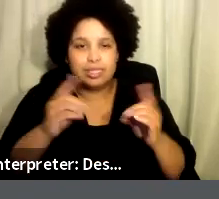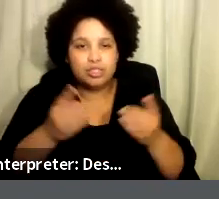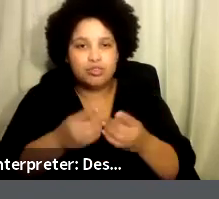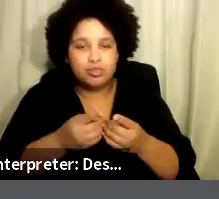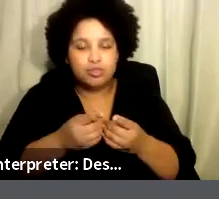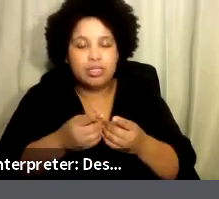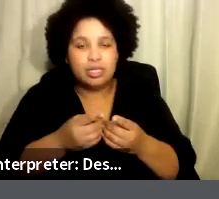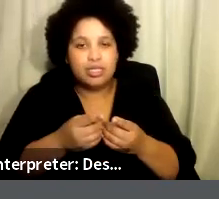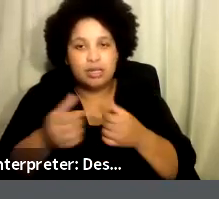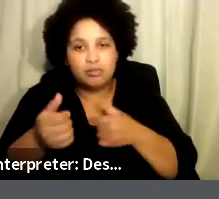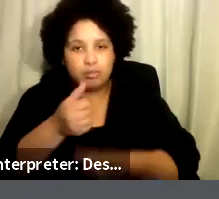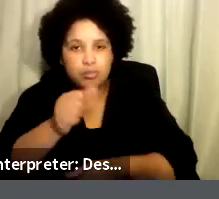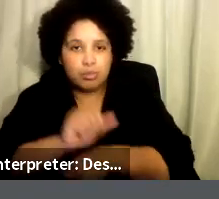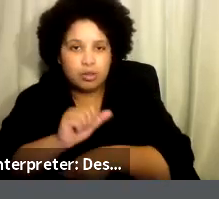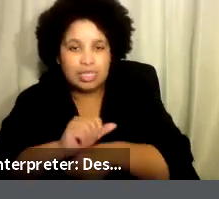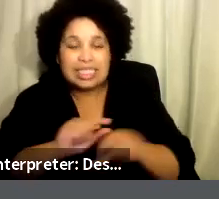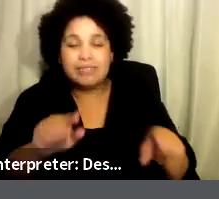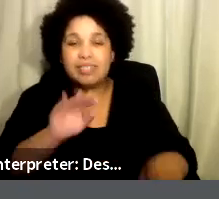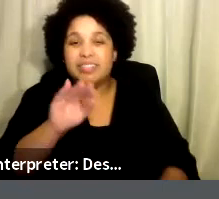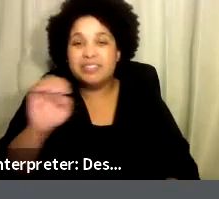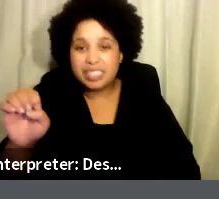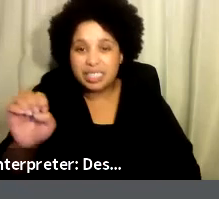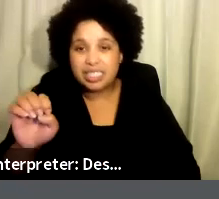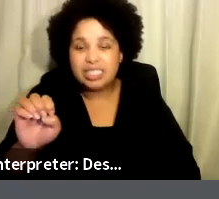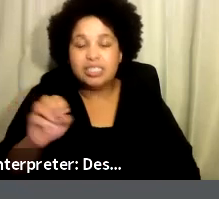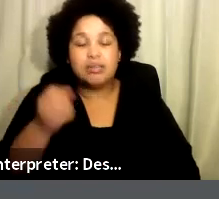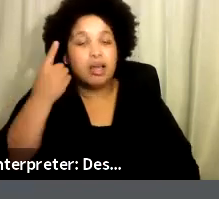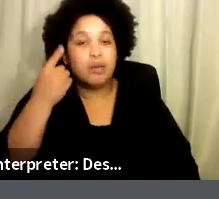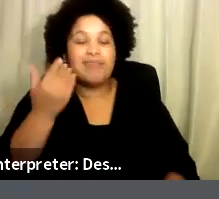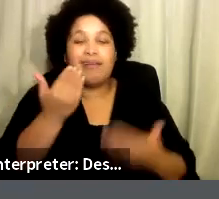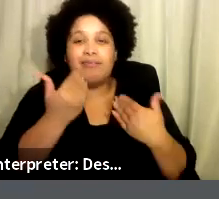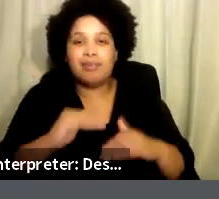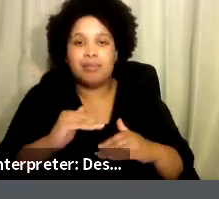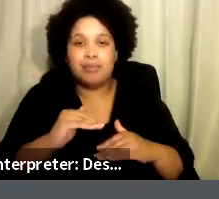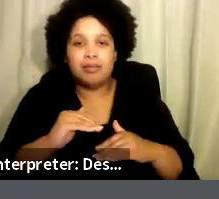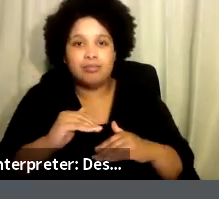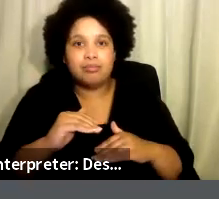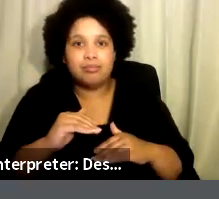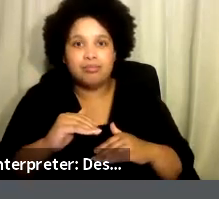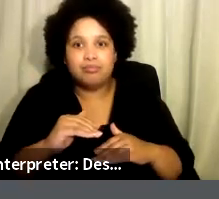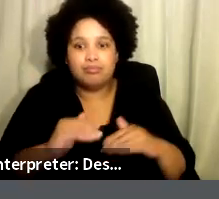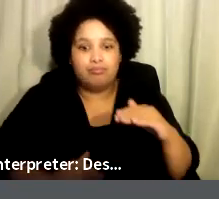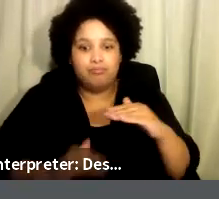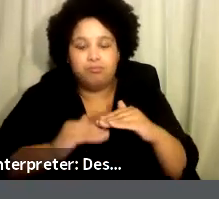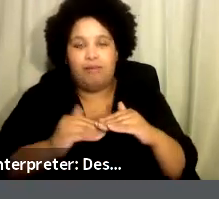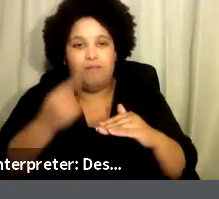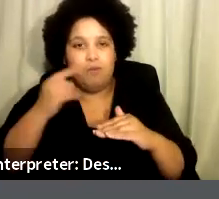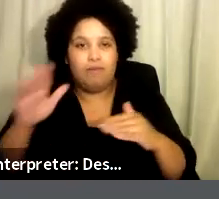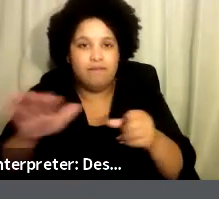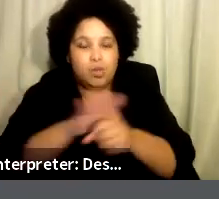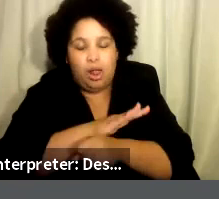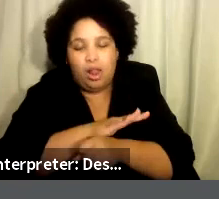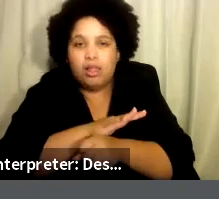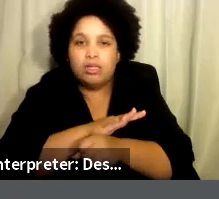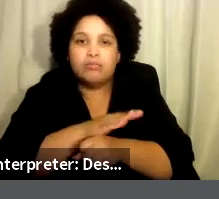for that, but we only have a limit capacity over our whole preschool population. So that is why we